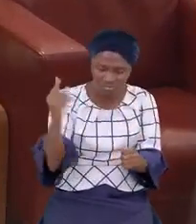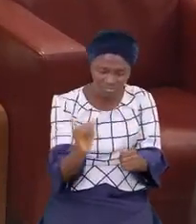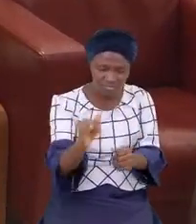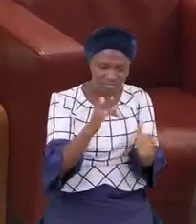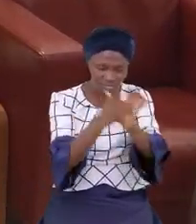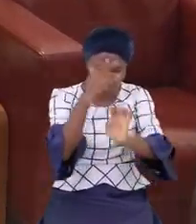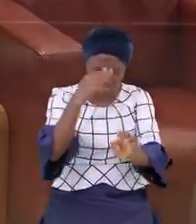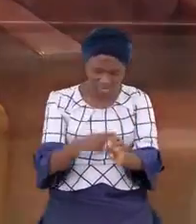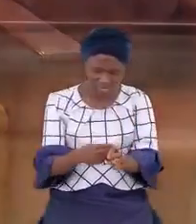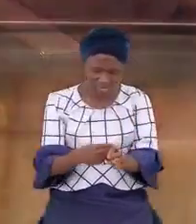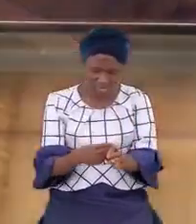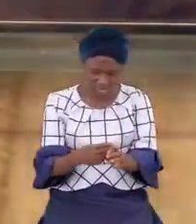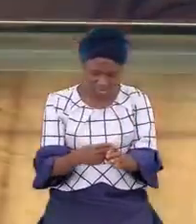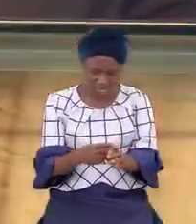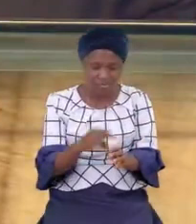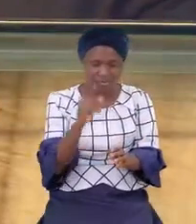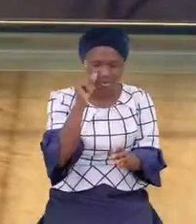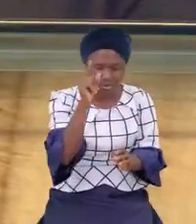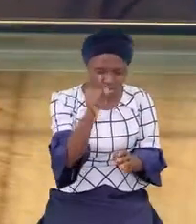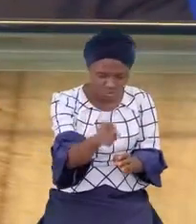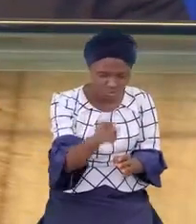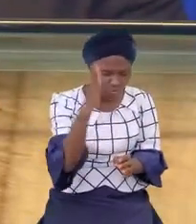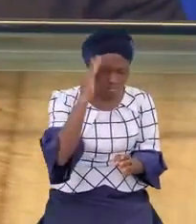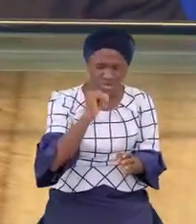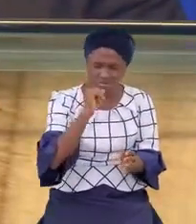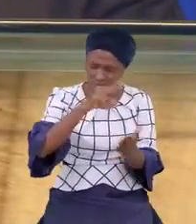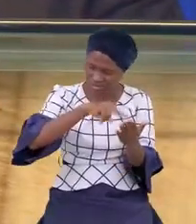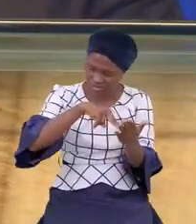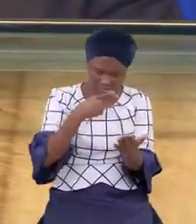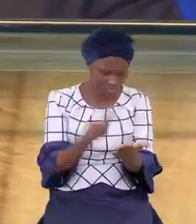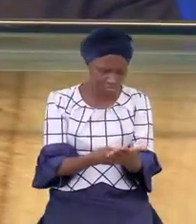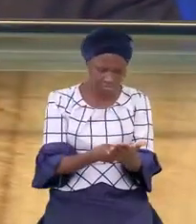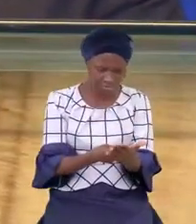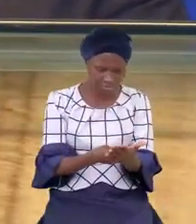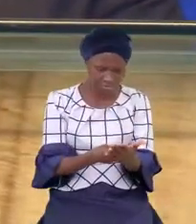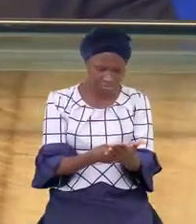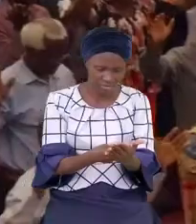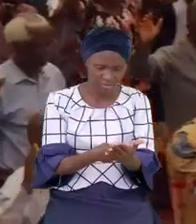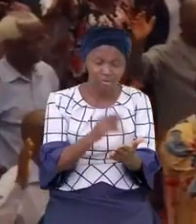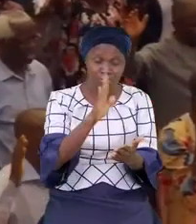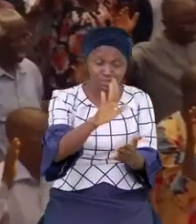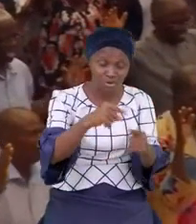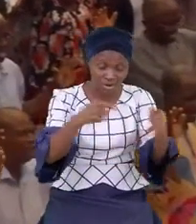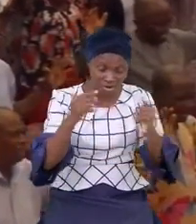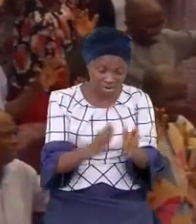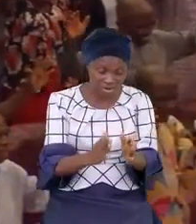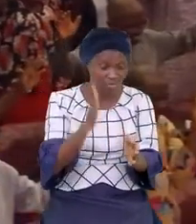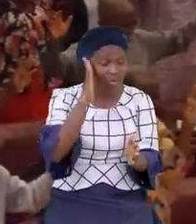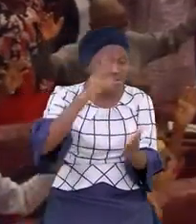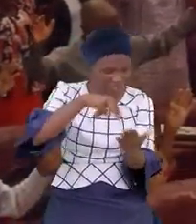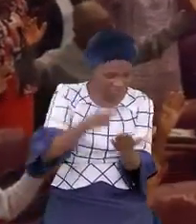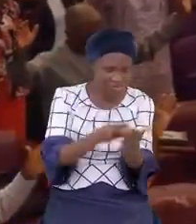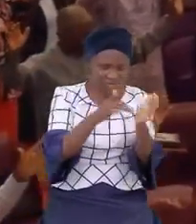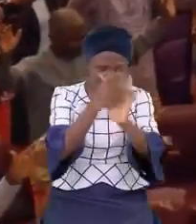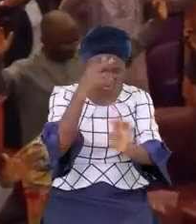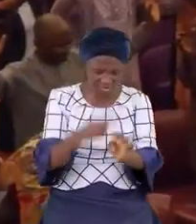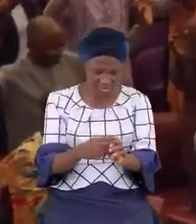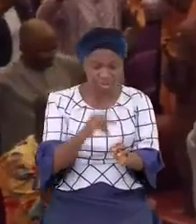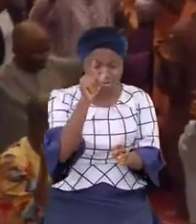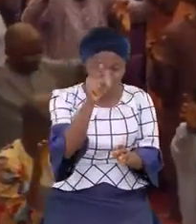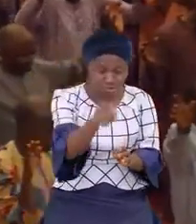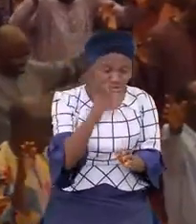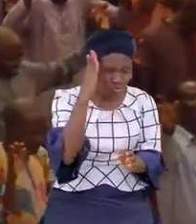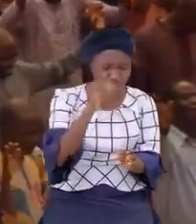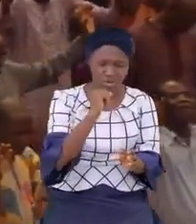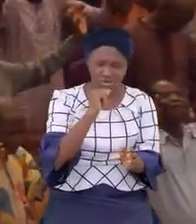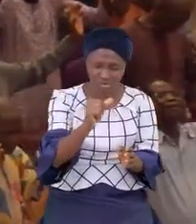name. You will not fall. Your enemies will fall. You will not